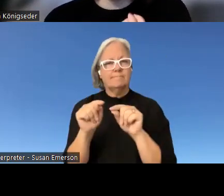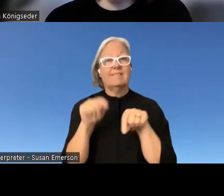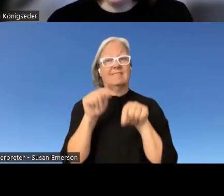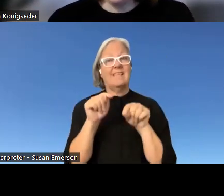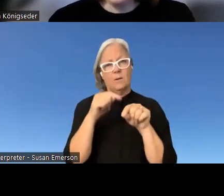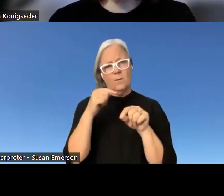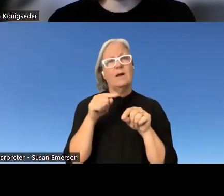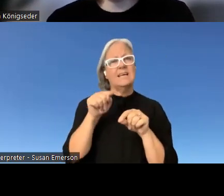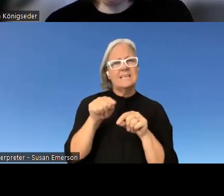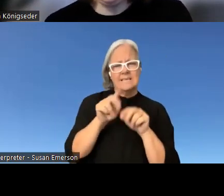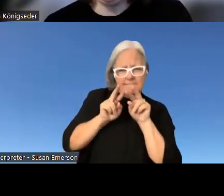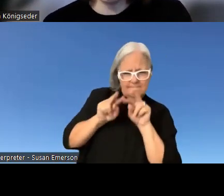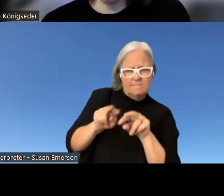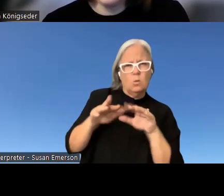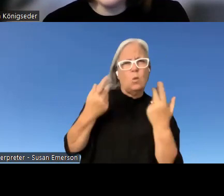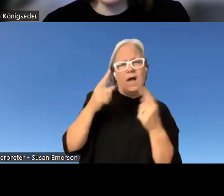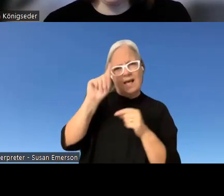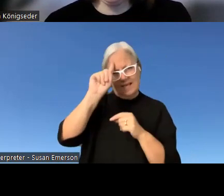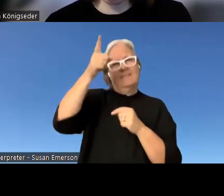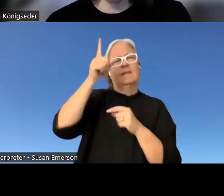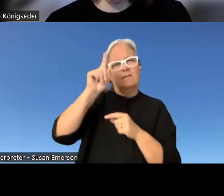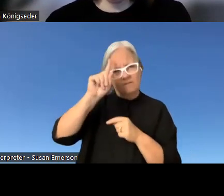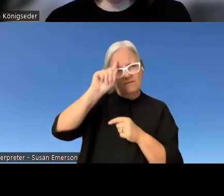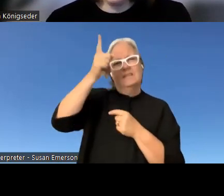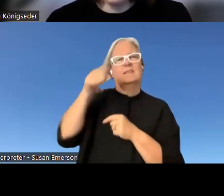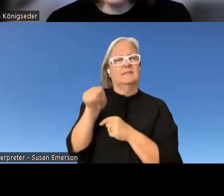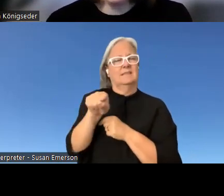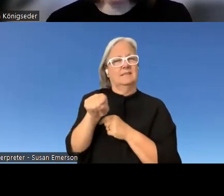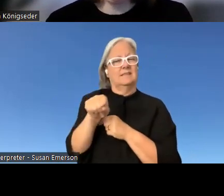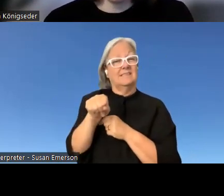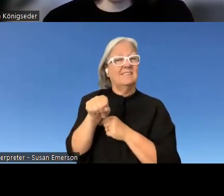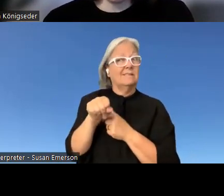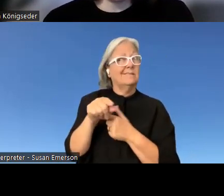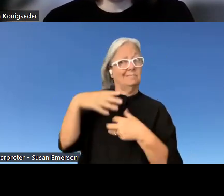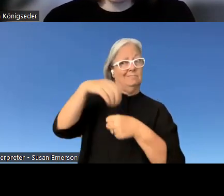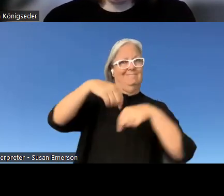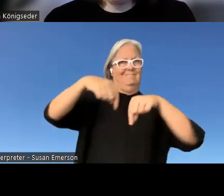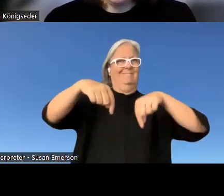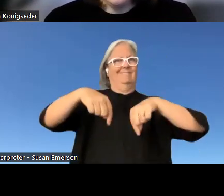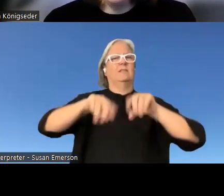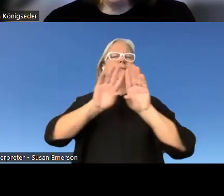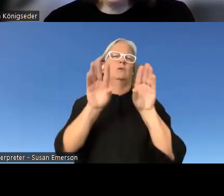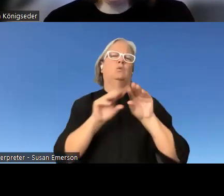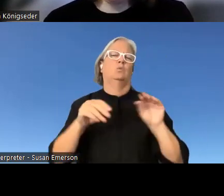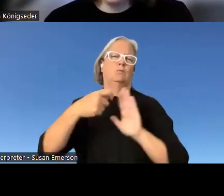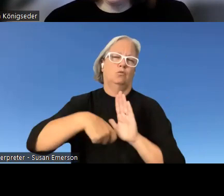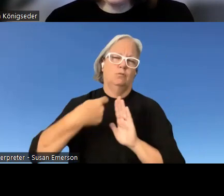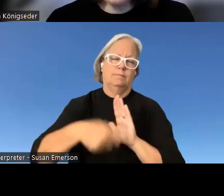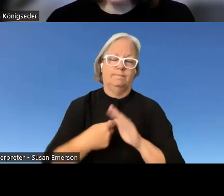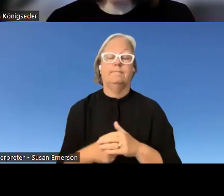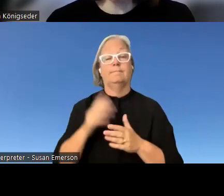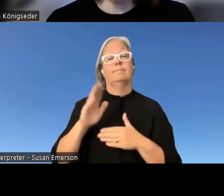elements. So what is innovative in this very specific context? In October, we will have